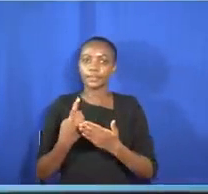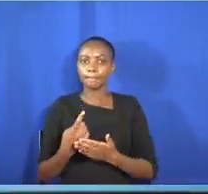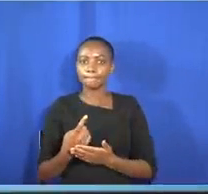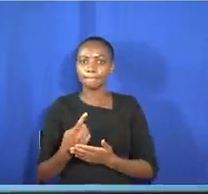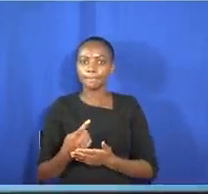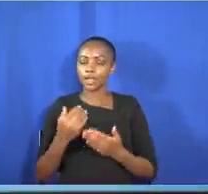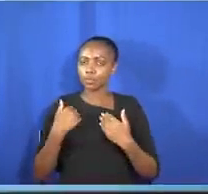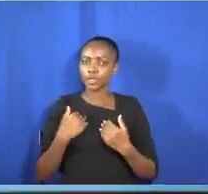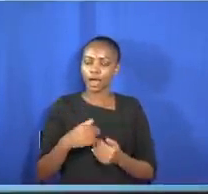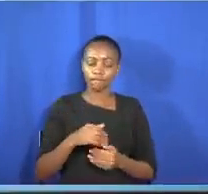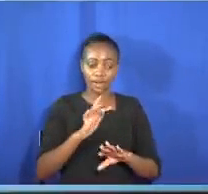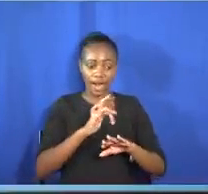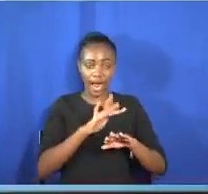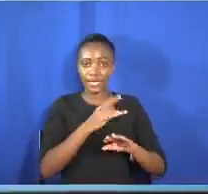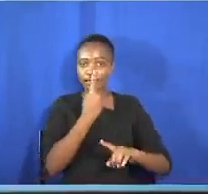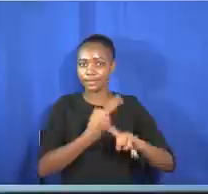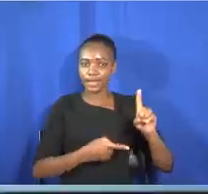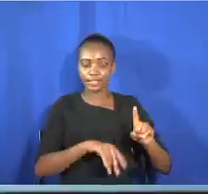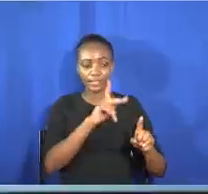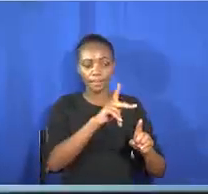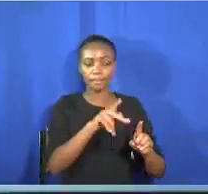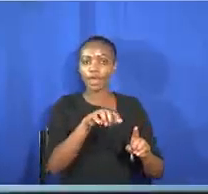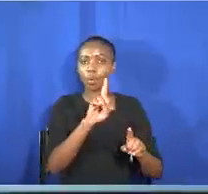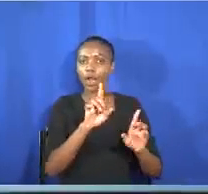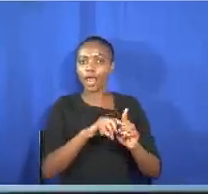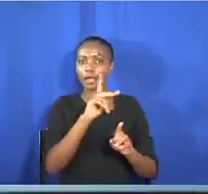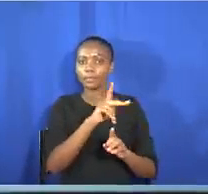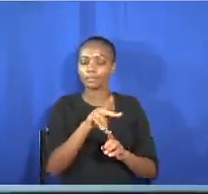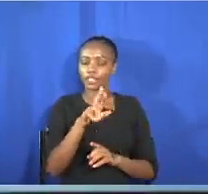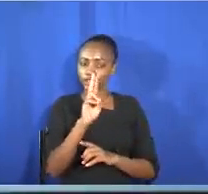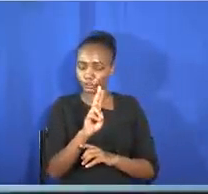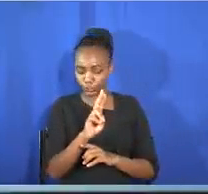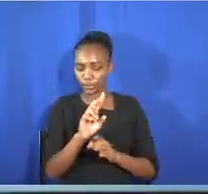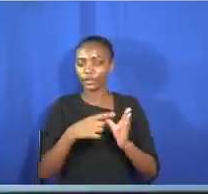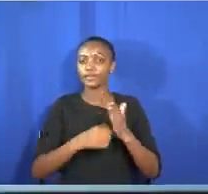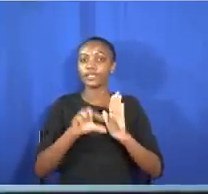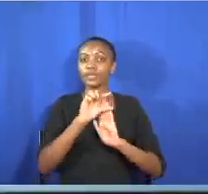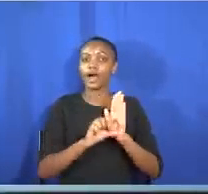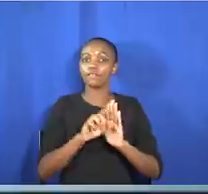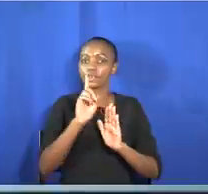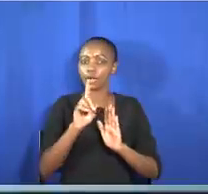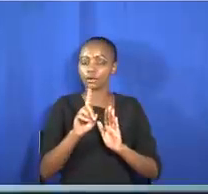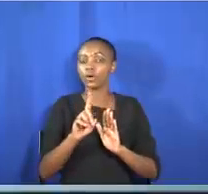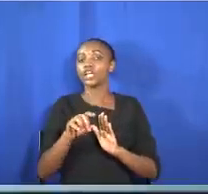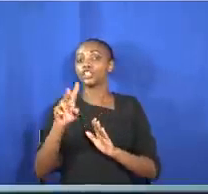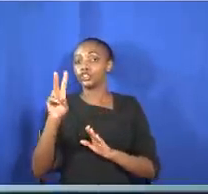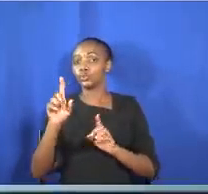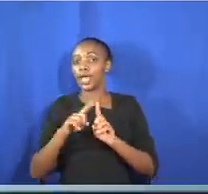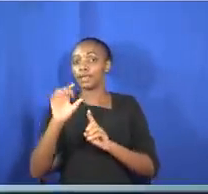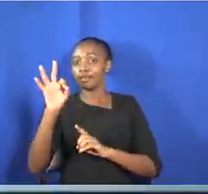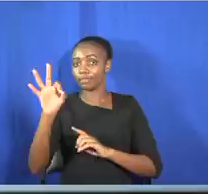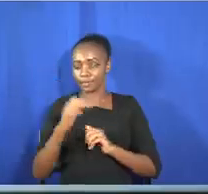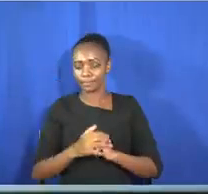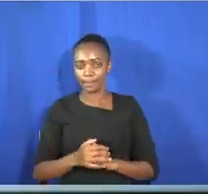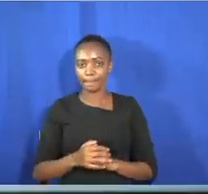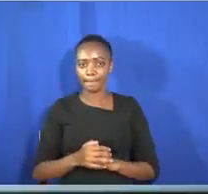the RES is PP1, PP2. Then of course we have now the grade 1, the grade 2,